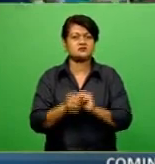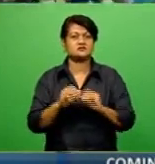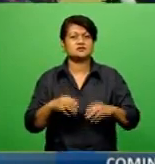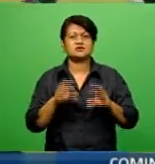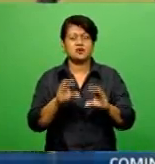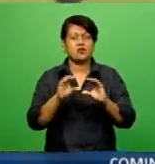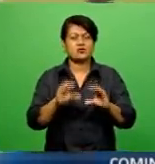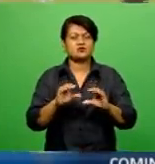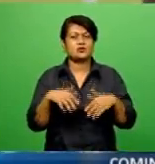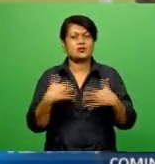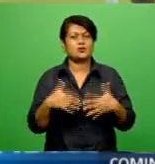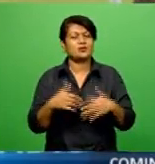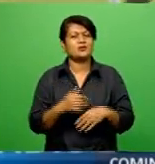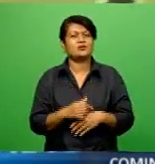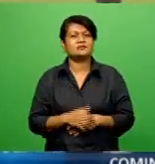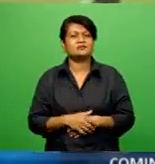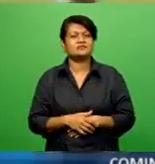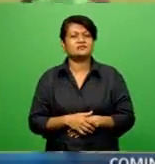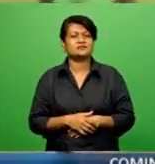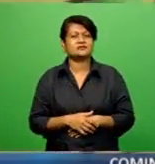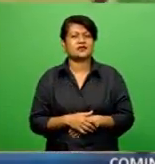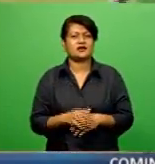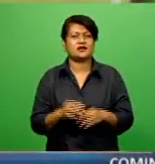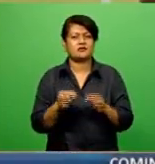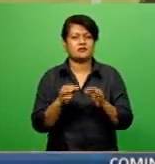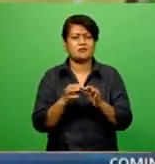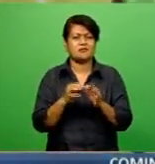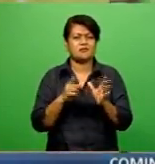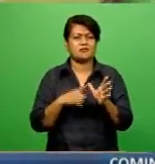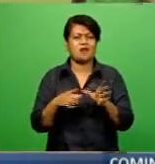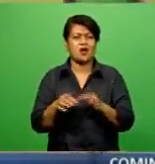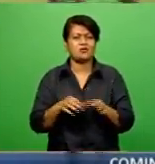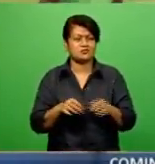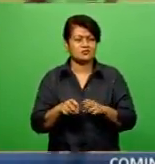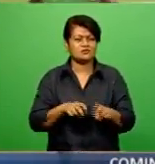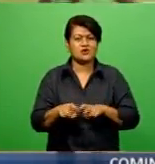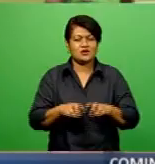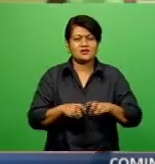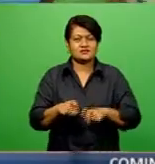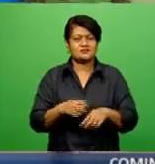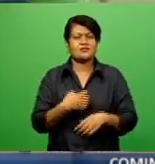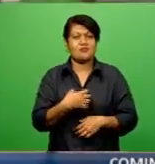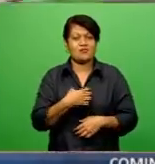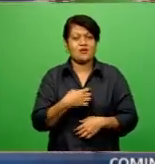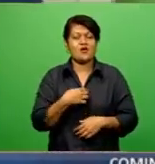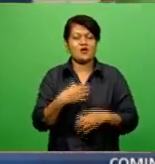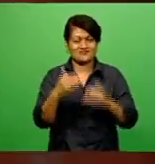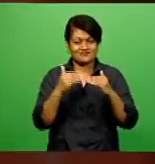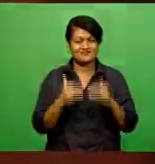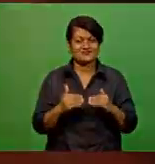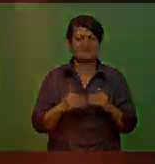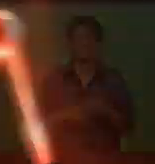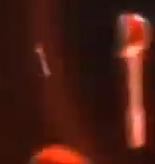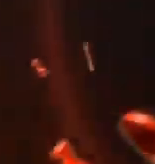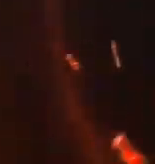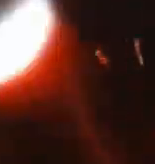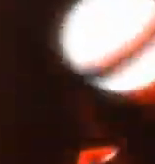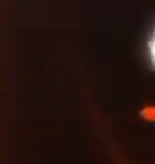reps. And Bao Bullet back on track. This and more coming up.